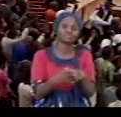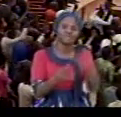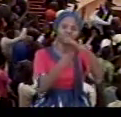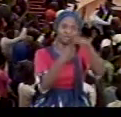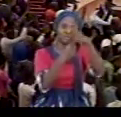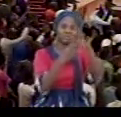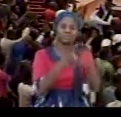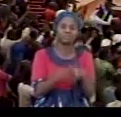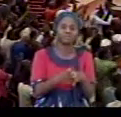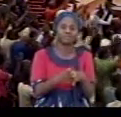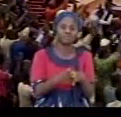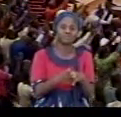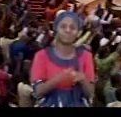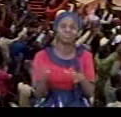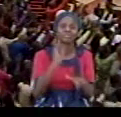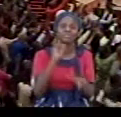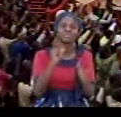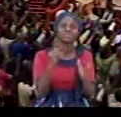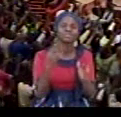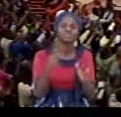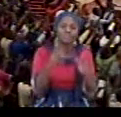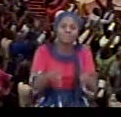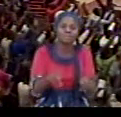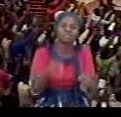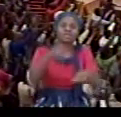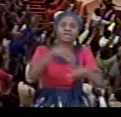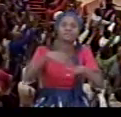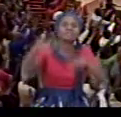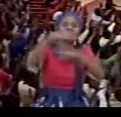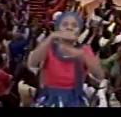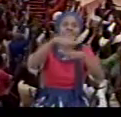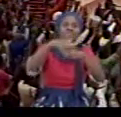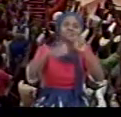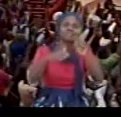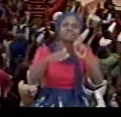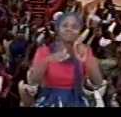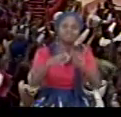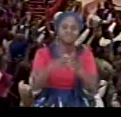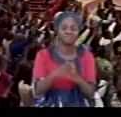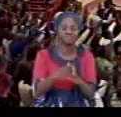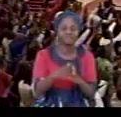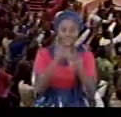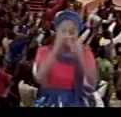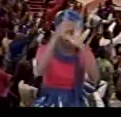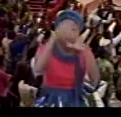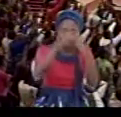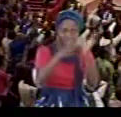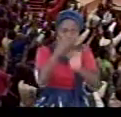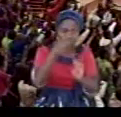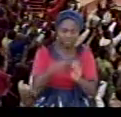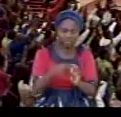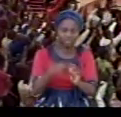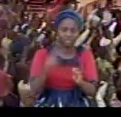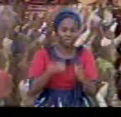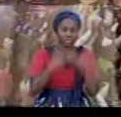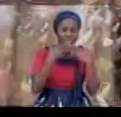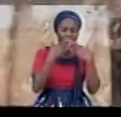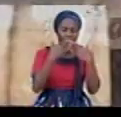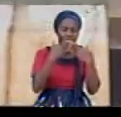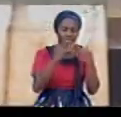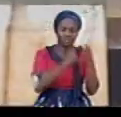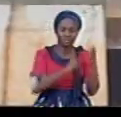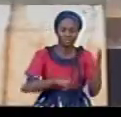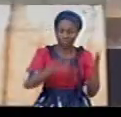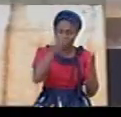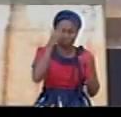Where is the person on the mountaintop? Father, in Jesus' name, we thank you, Lord, because